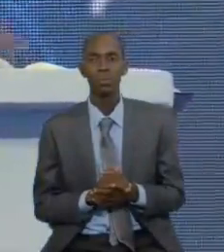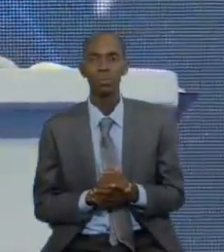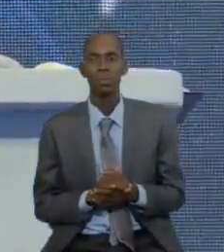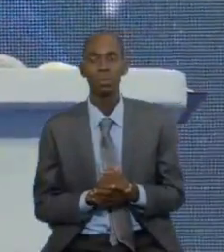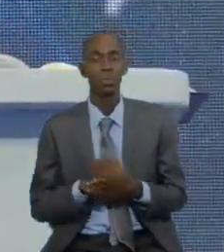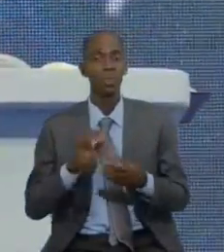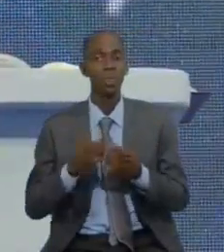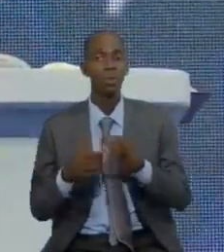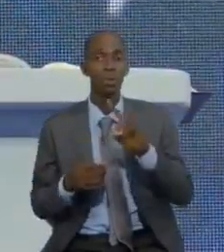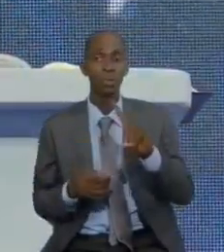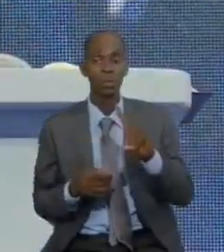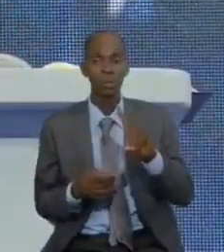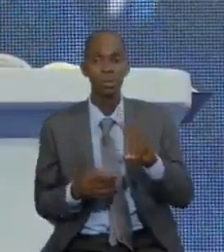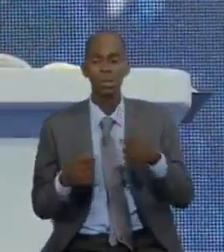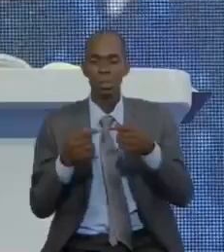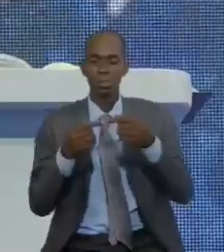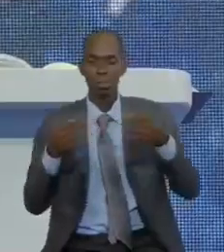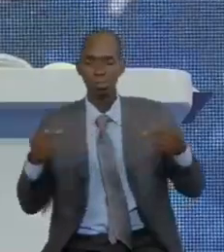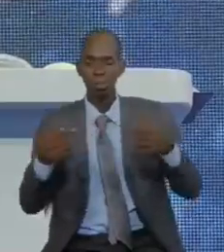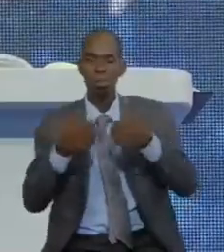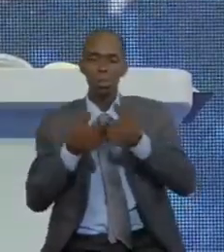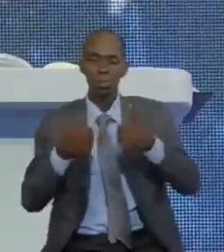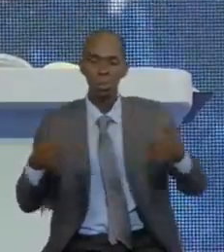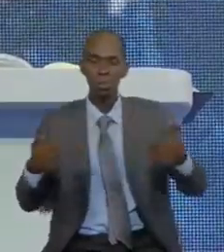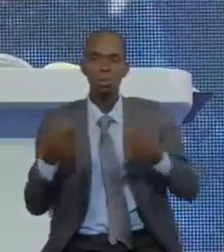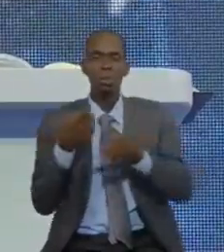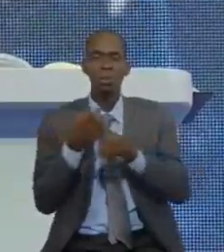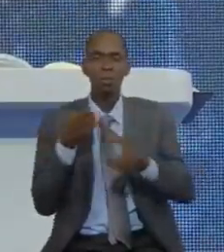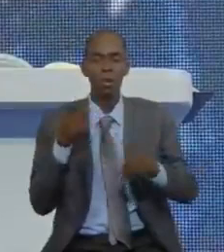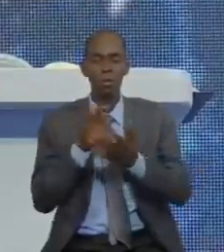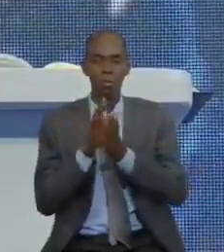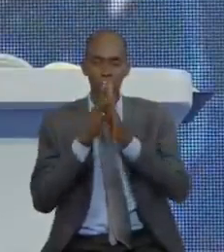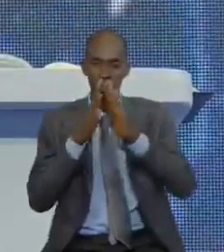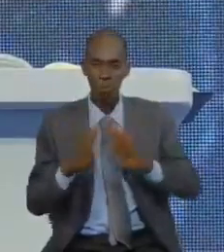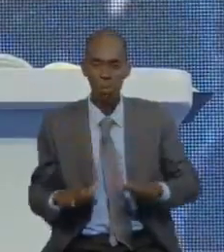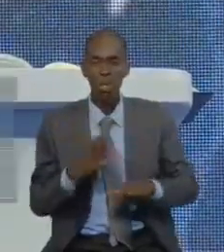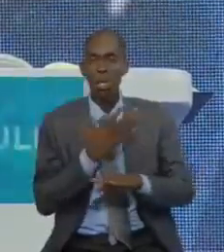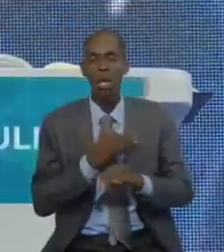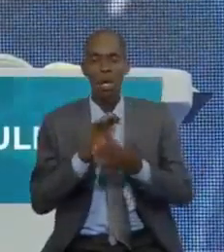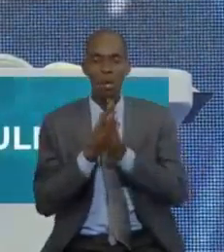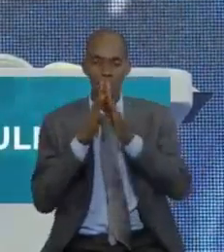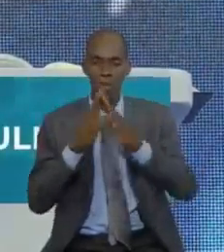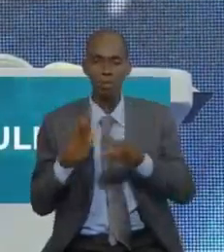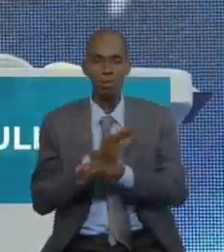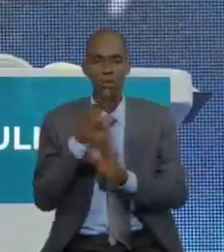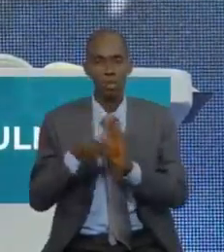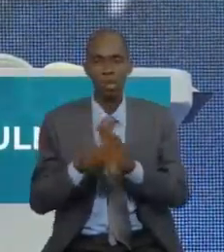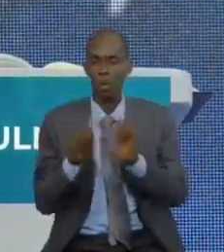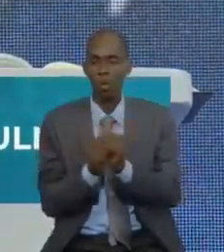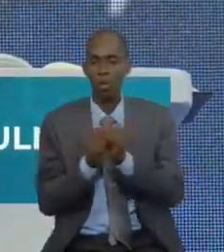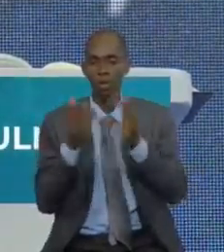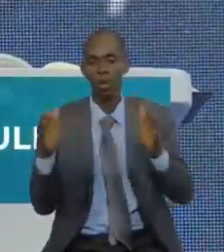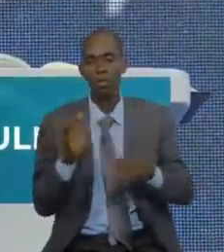Number one, alienation from peace and peacefulness without Christ.